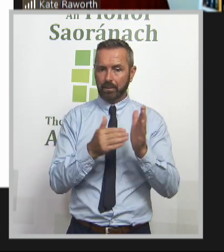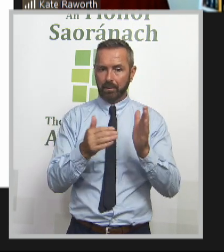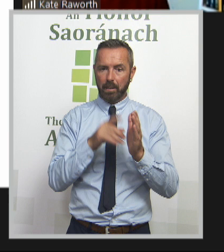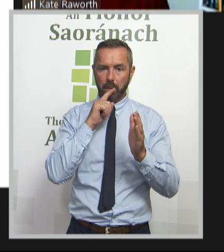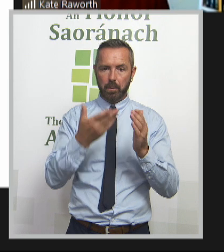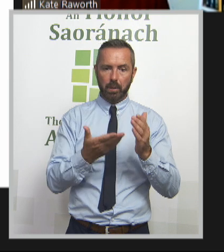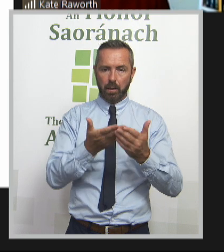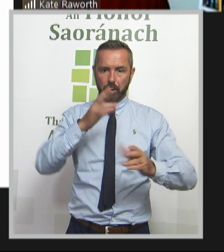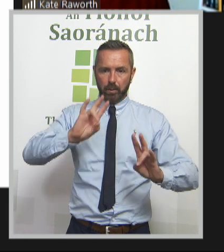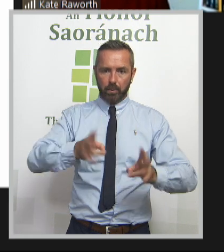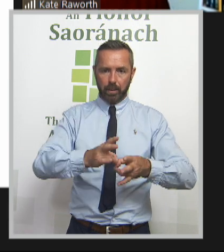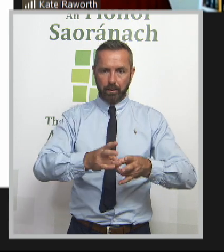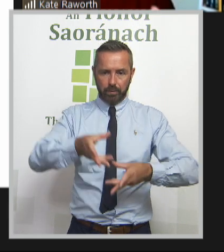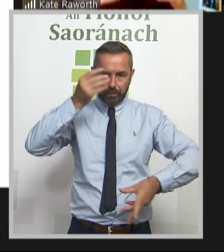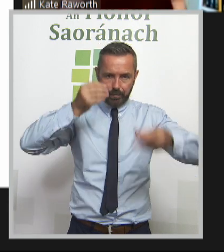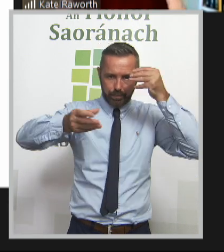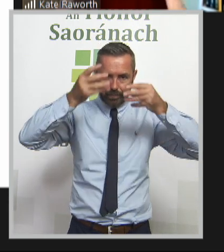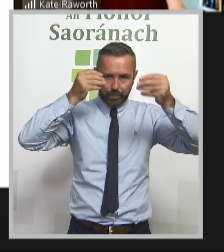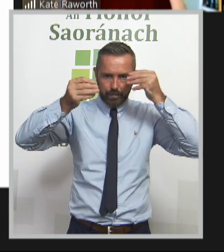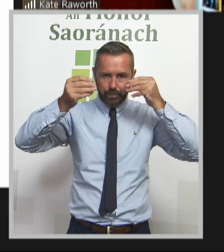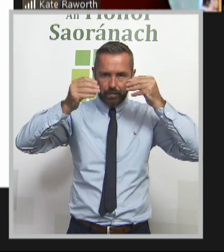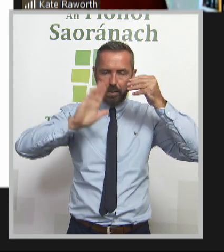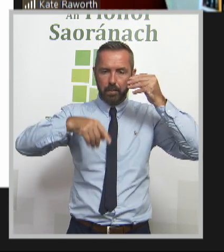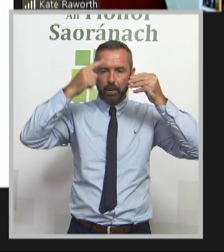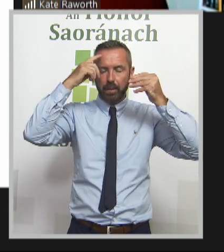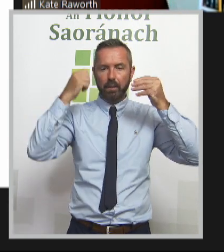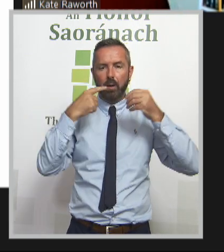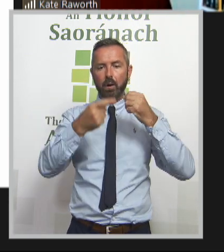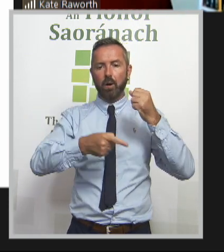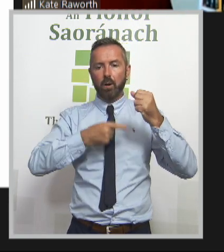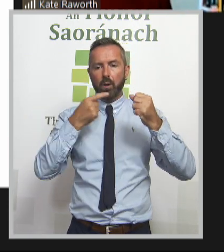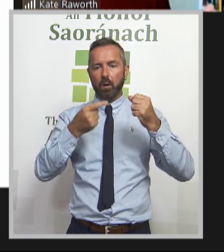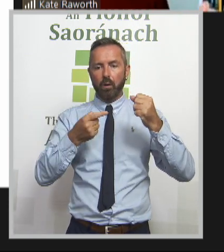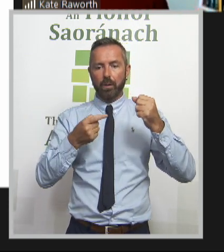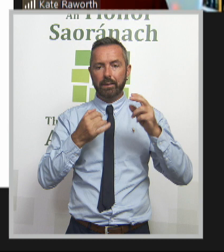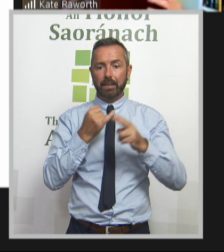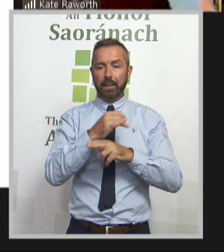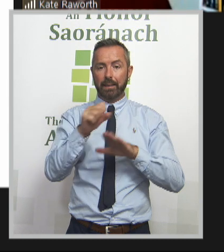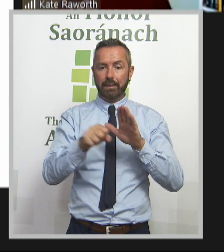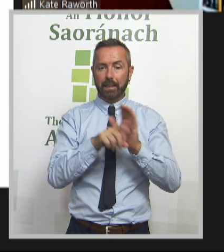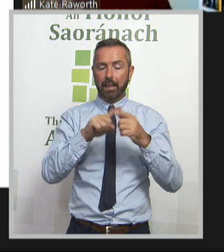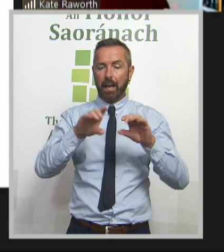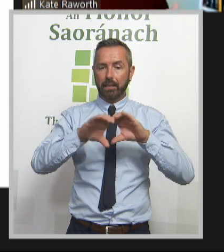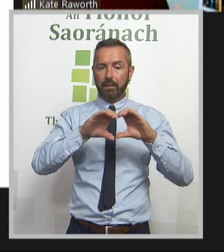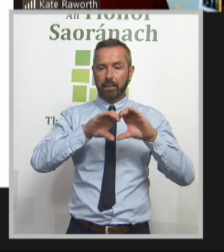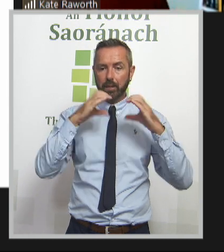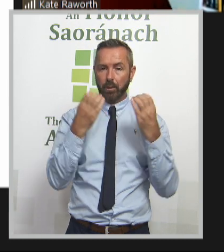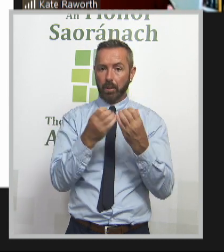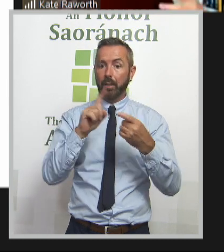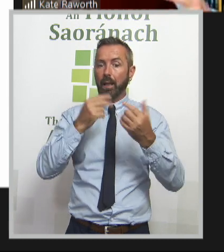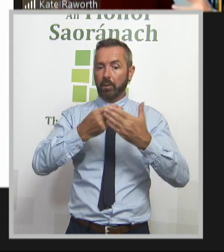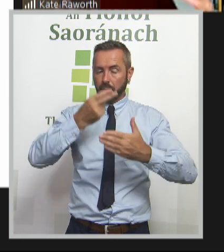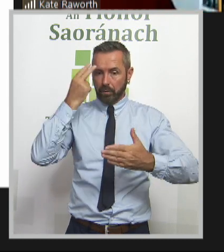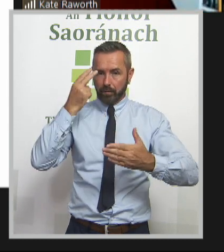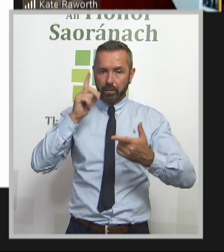must learn fast. And so we must think, what are all the ways in which the state and our communities and